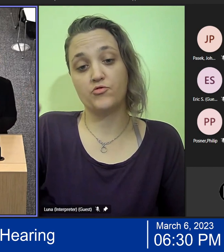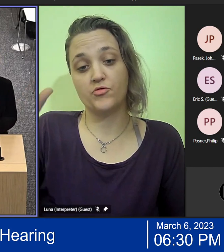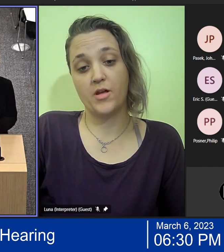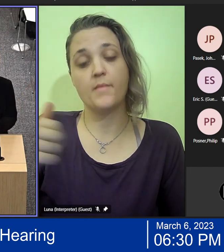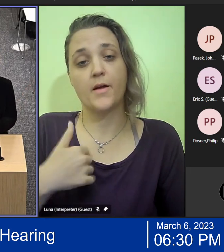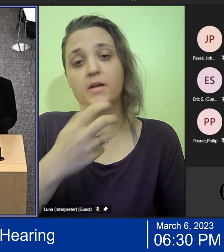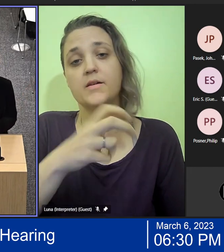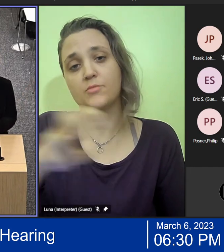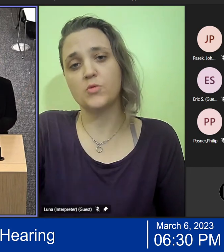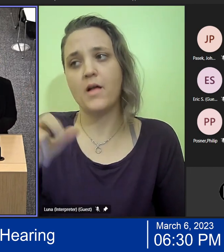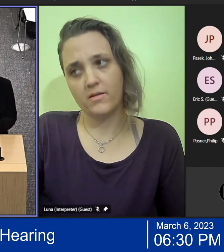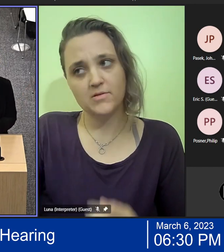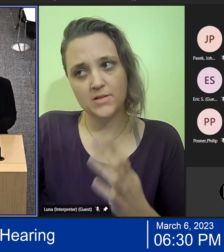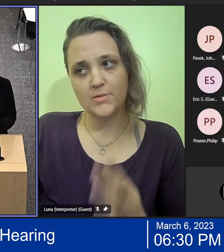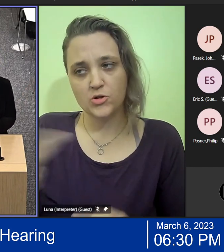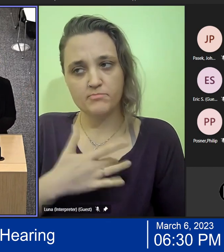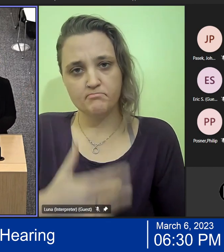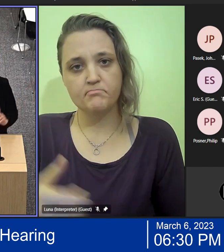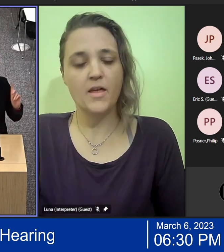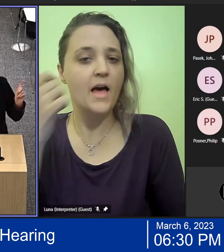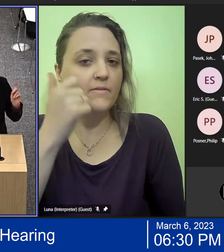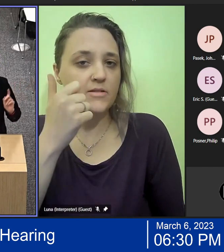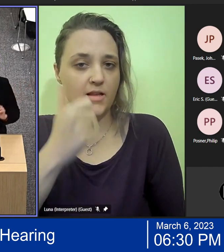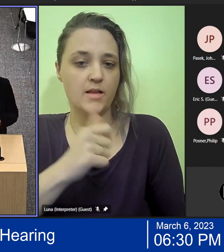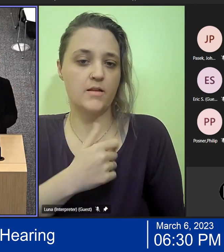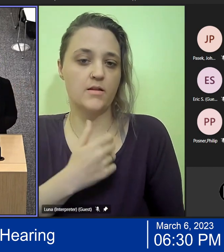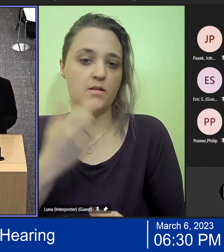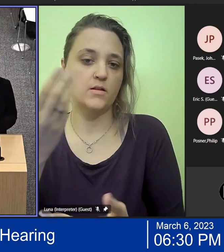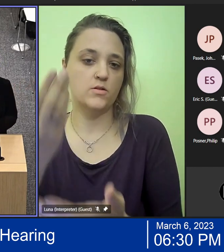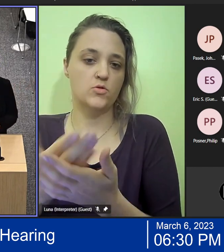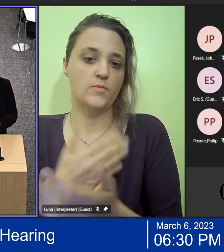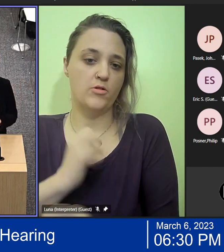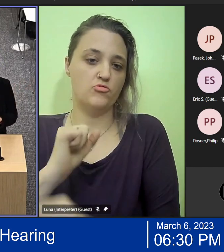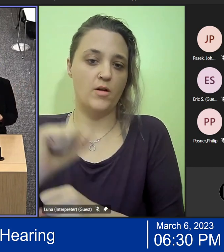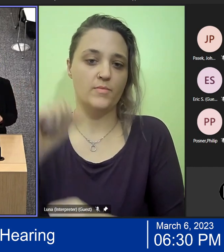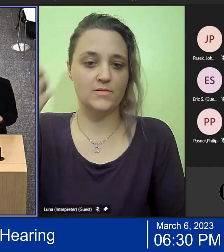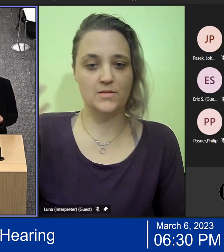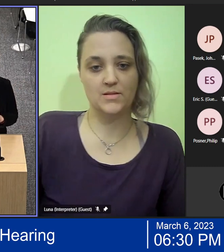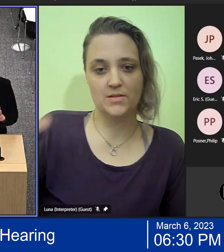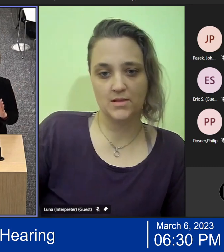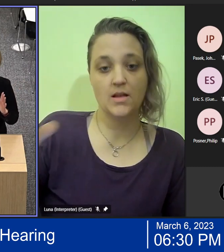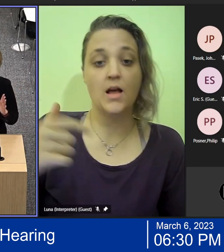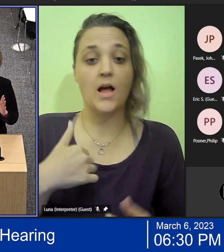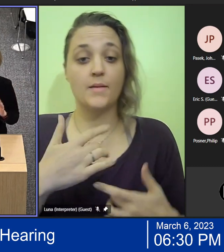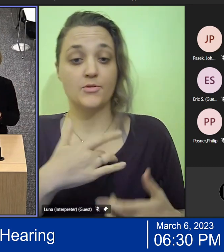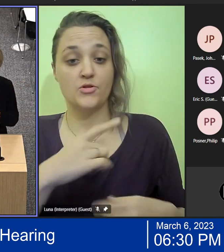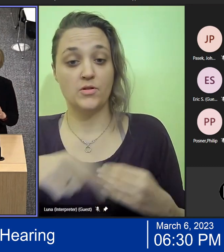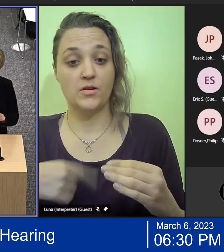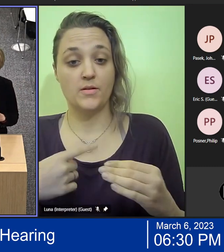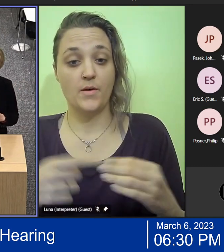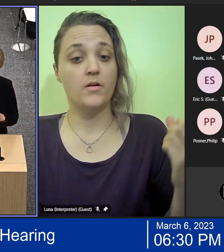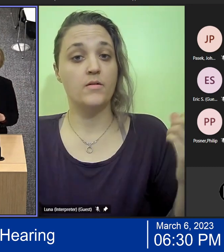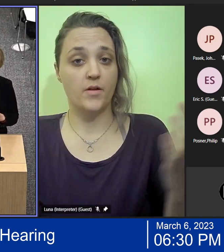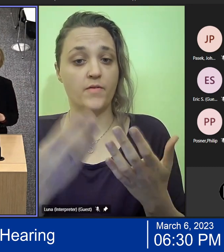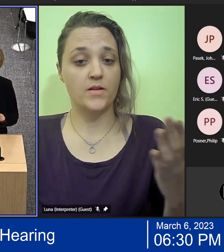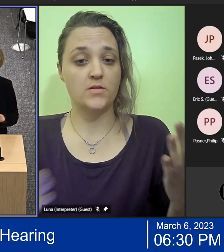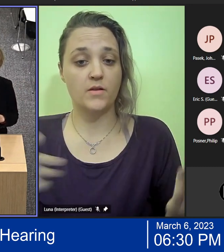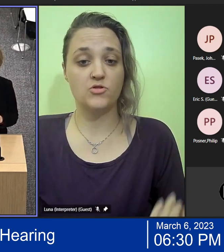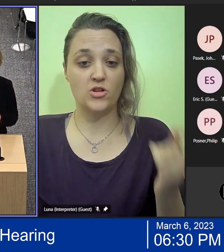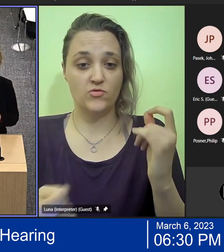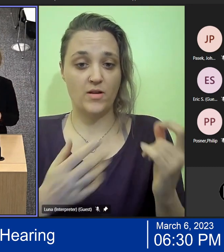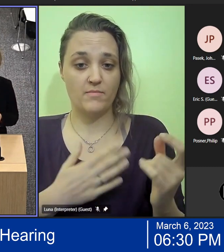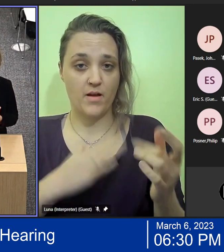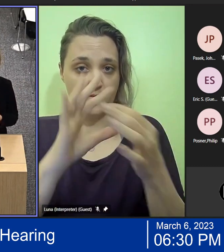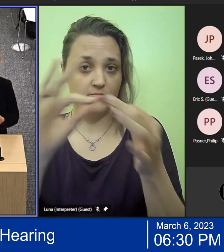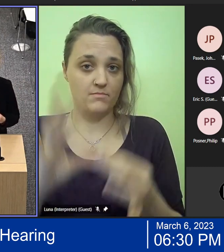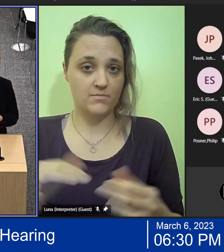in Alexandria, but I commute, as the last speaker did, every day into my job at DC. I am concerned about